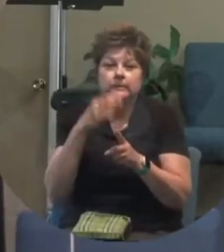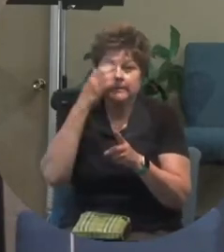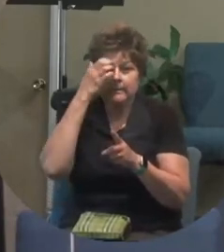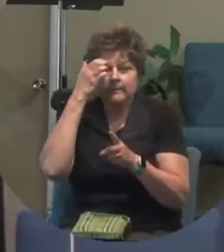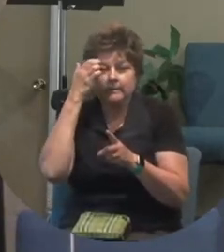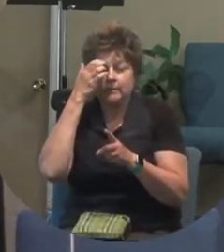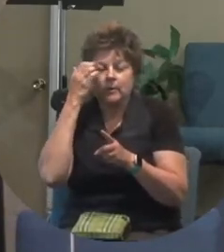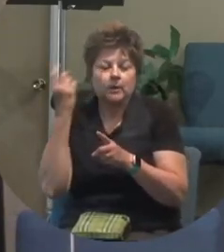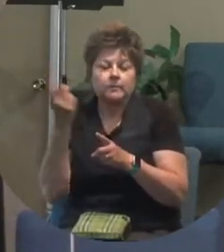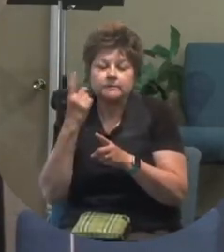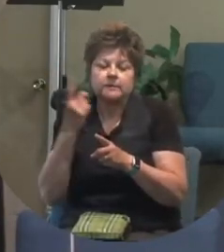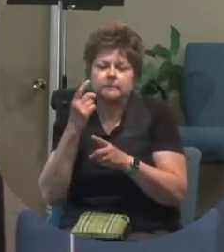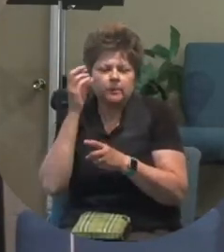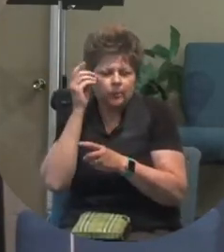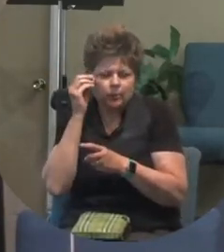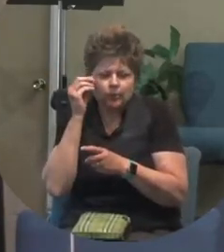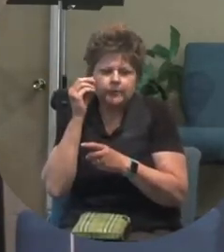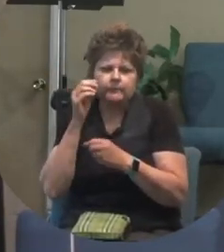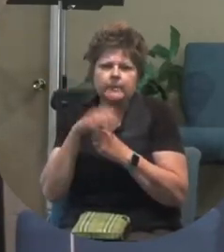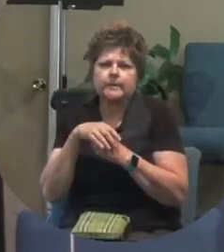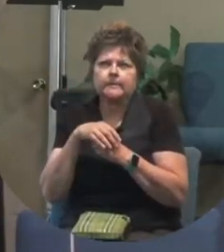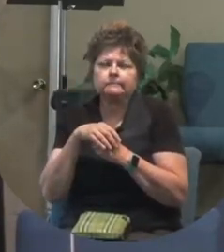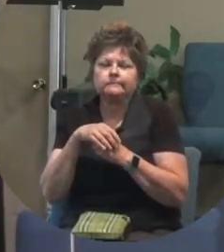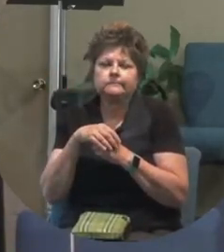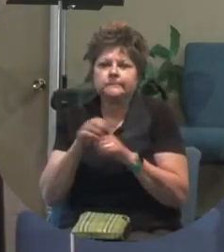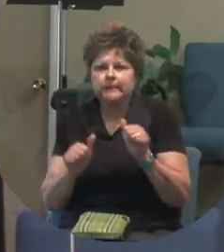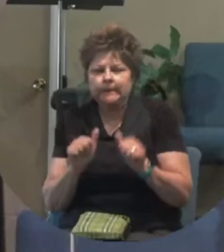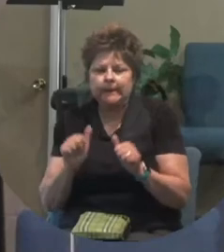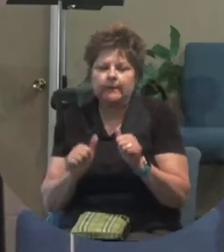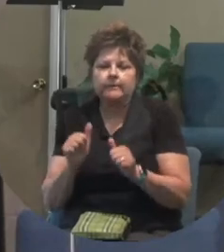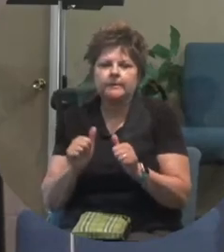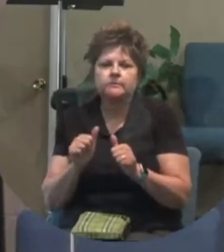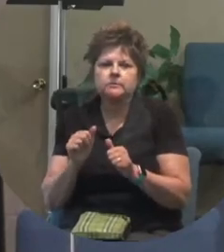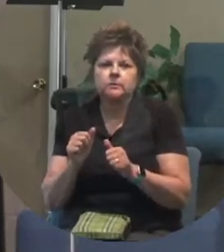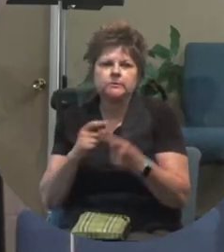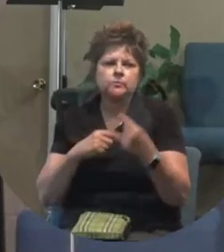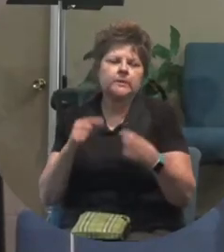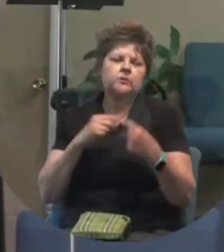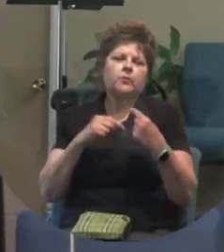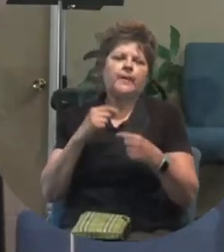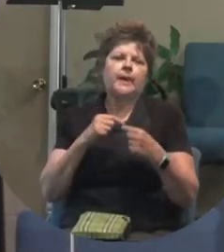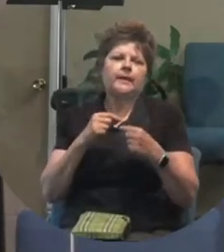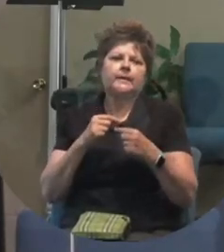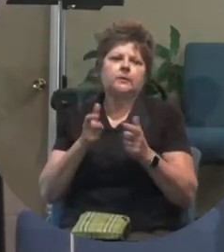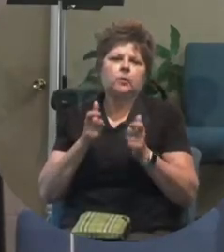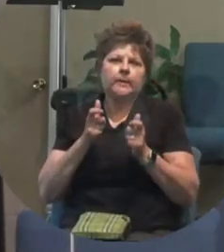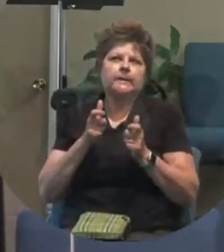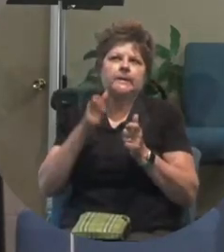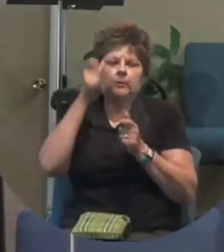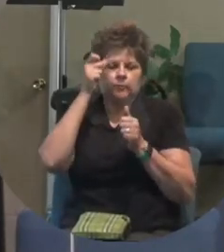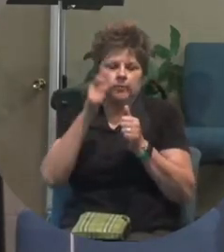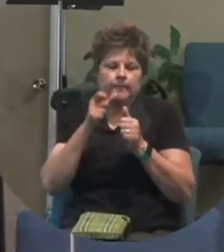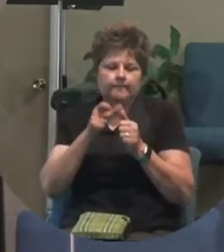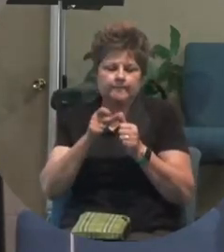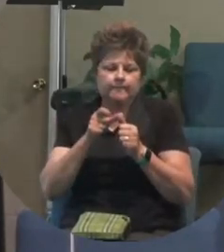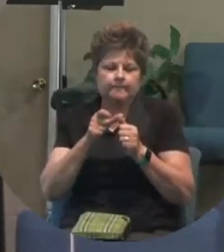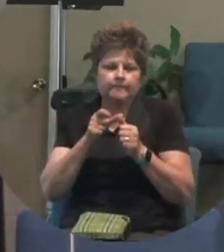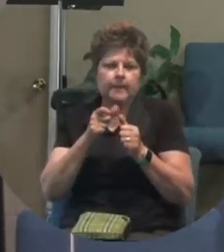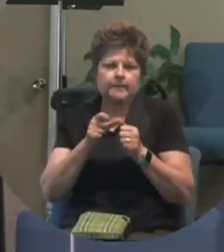wondering and doubting. So I want to go back, and I just want to very quickly remind us of the last two